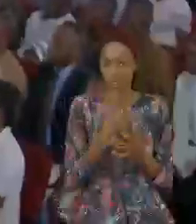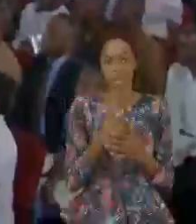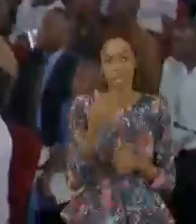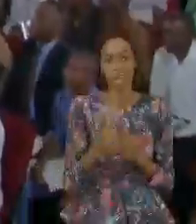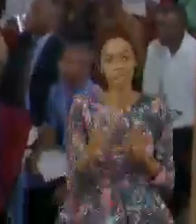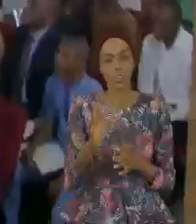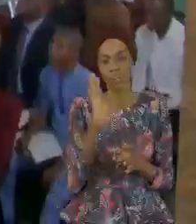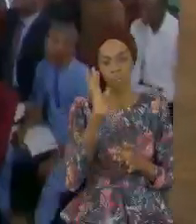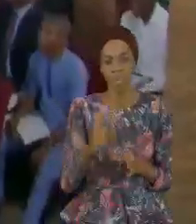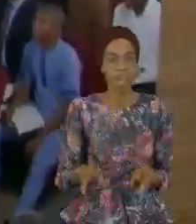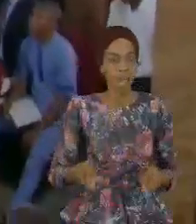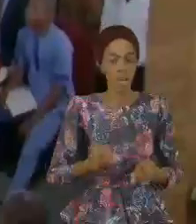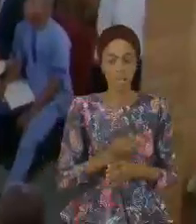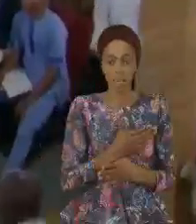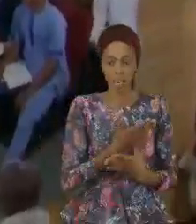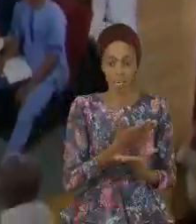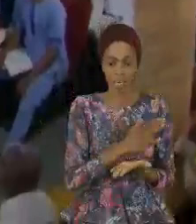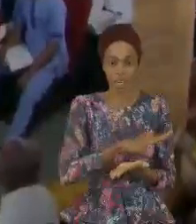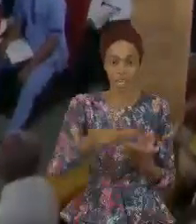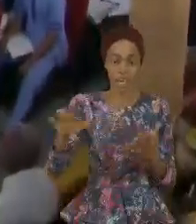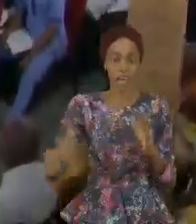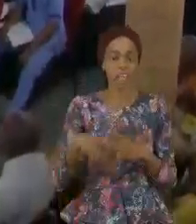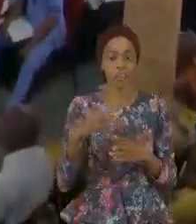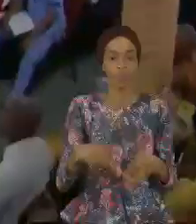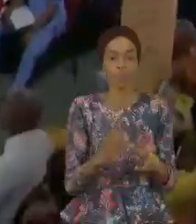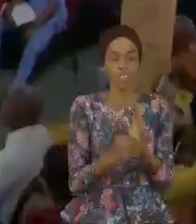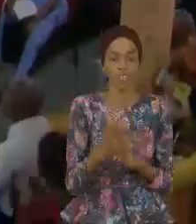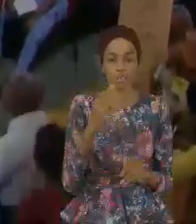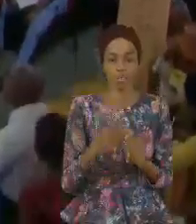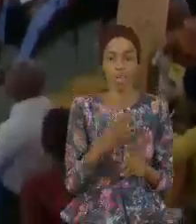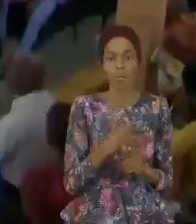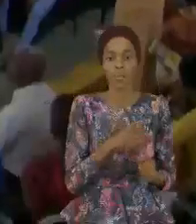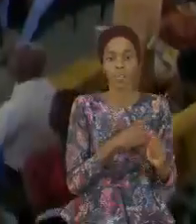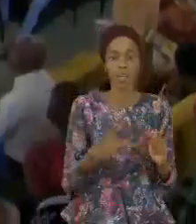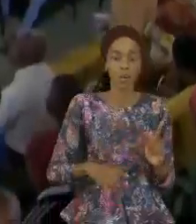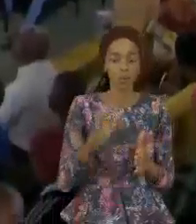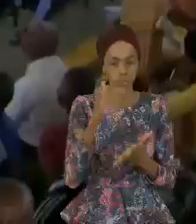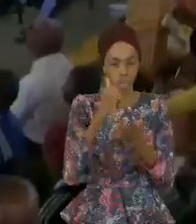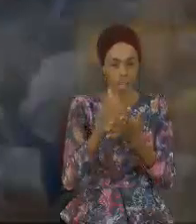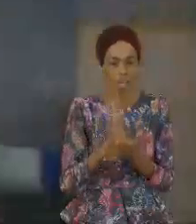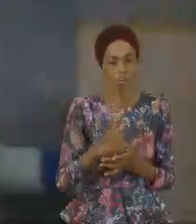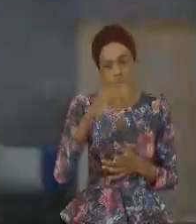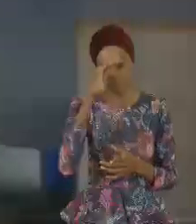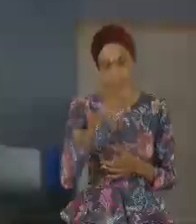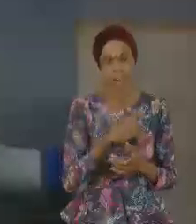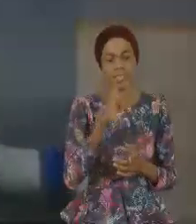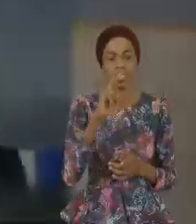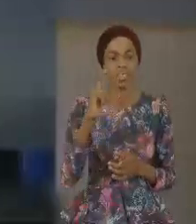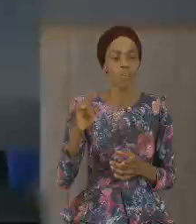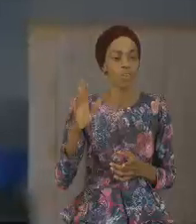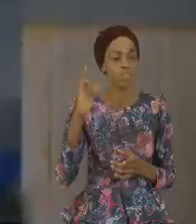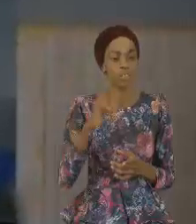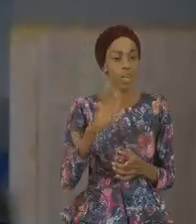will clear out of the way in Jesus' name. For the Lord God will help me. Therefore shall I not